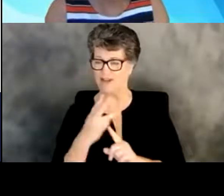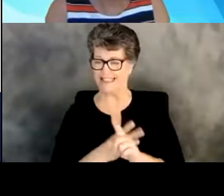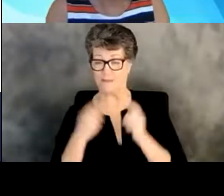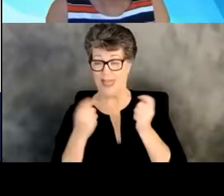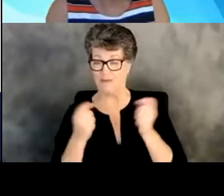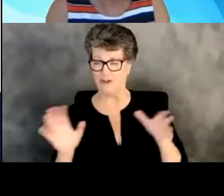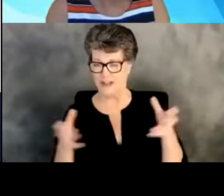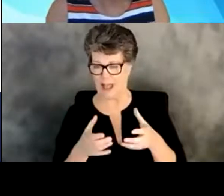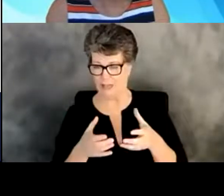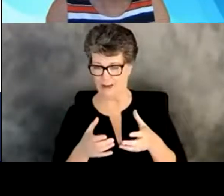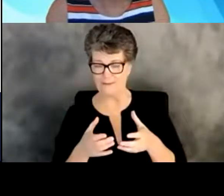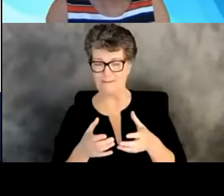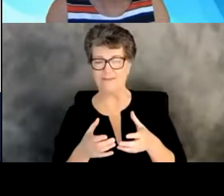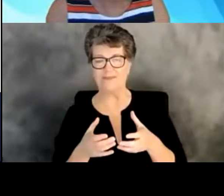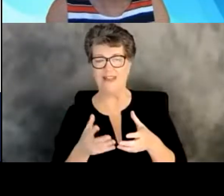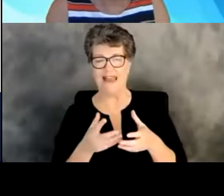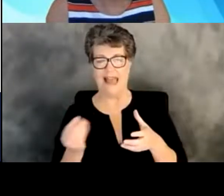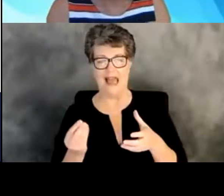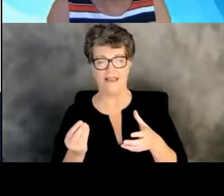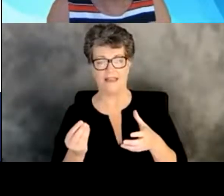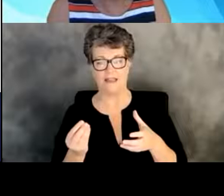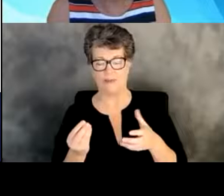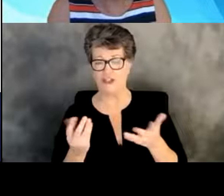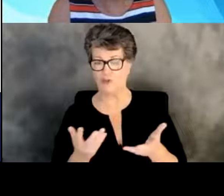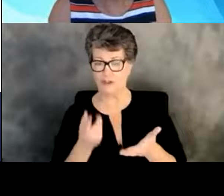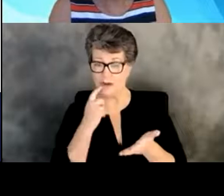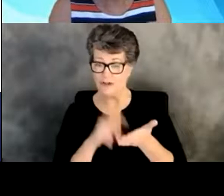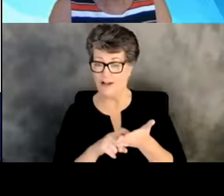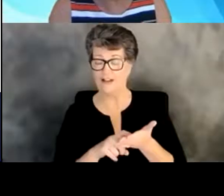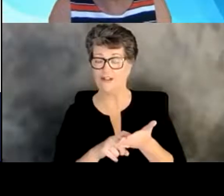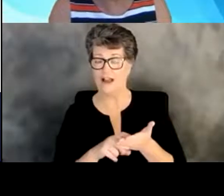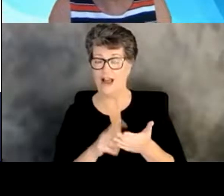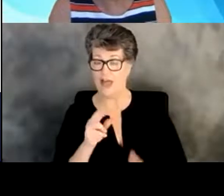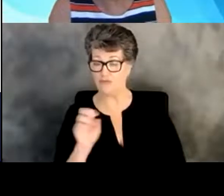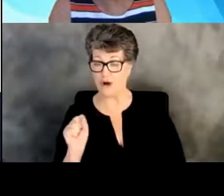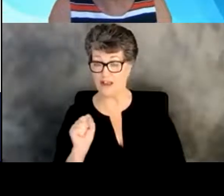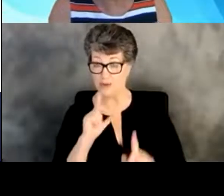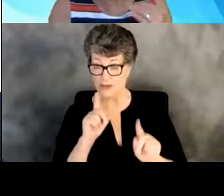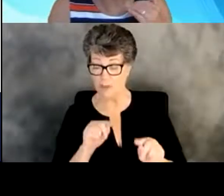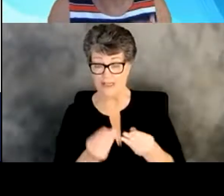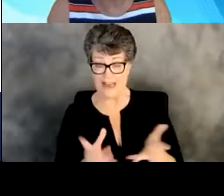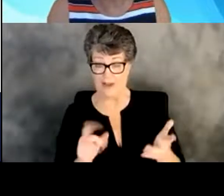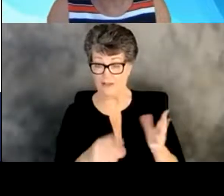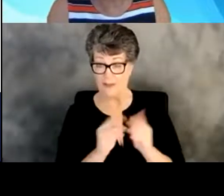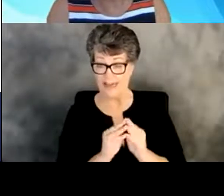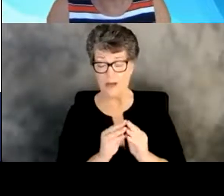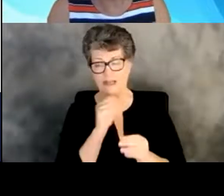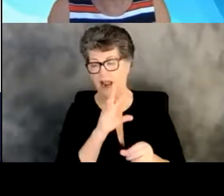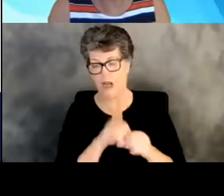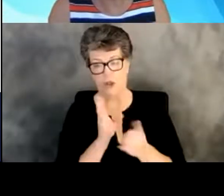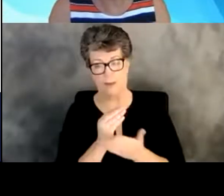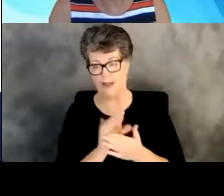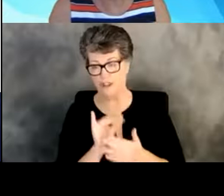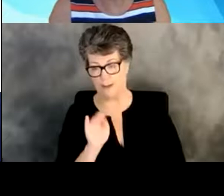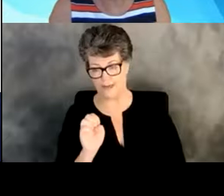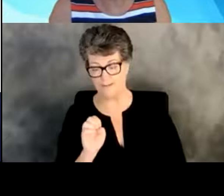gatherings. And we just want to acknowledge that the progress report, in order to get it out for this meeting, we did not include budget updates. So